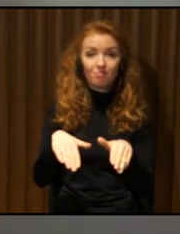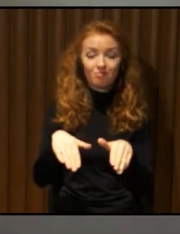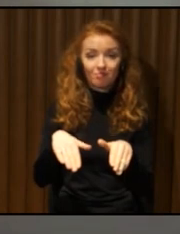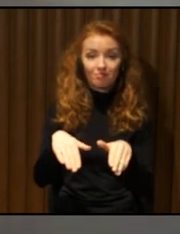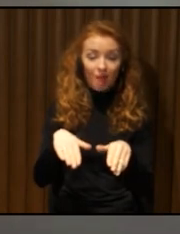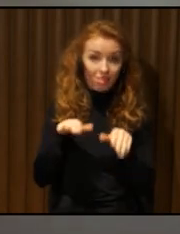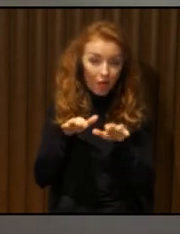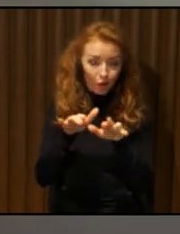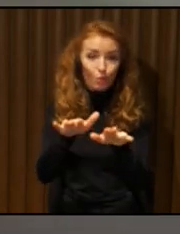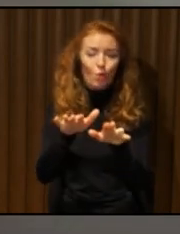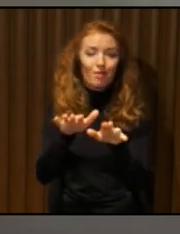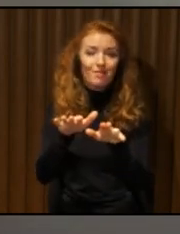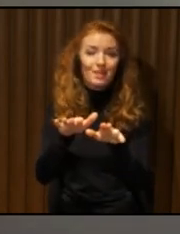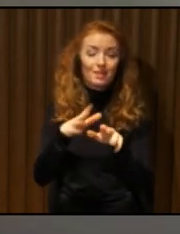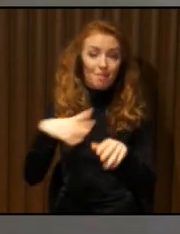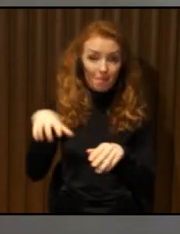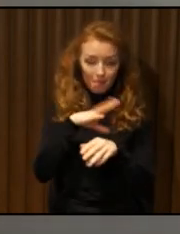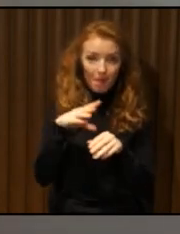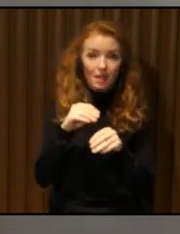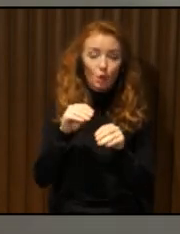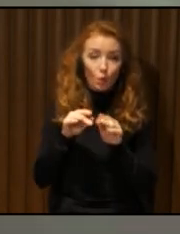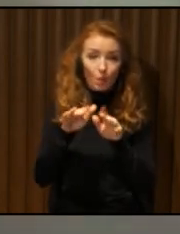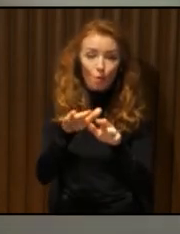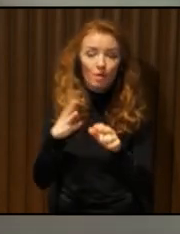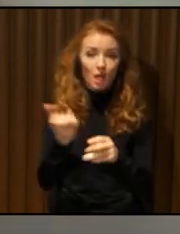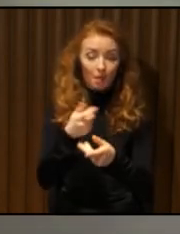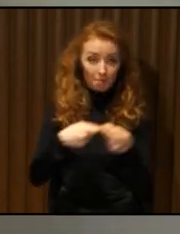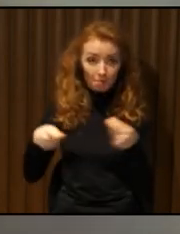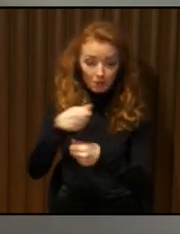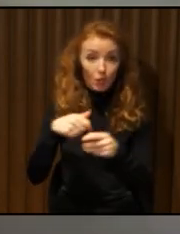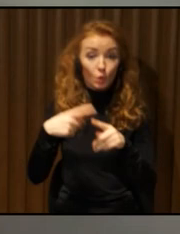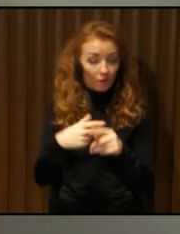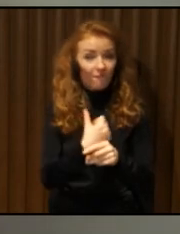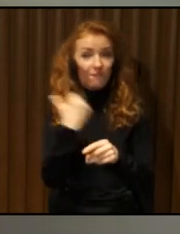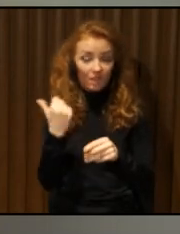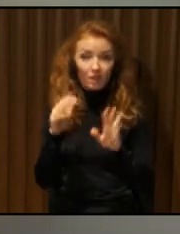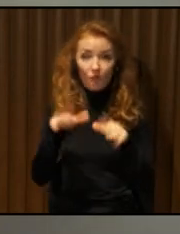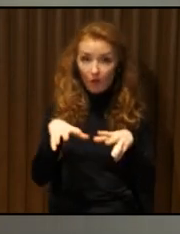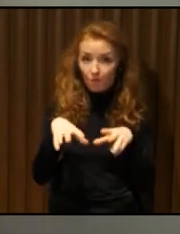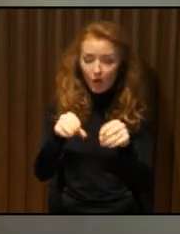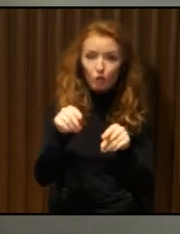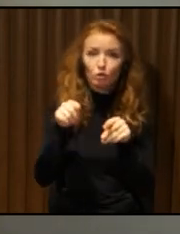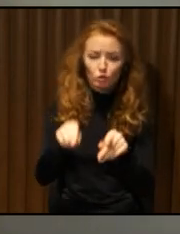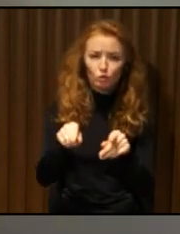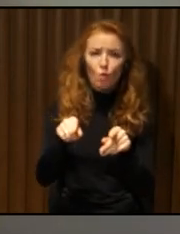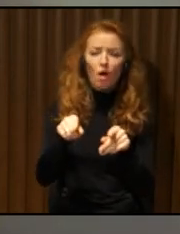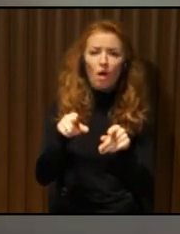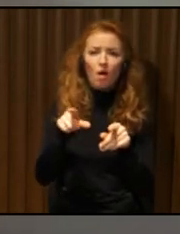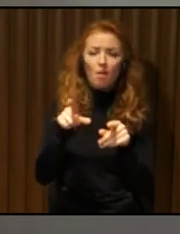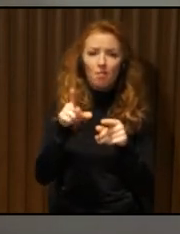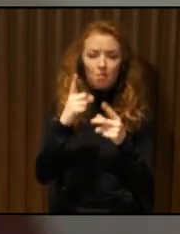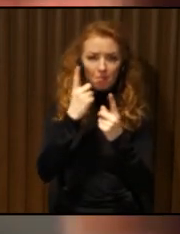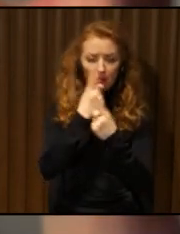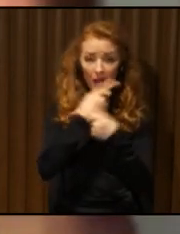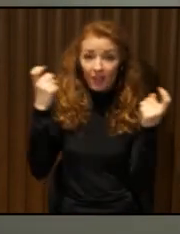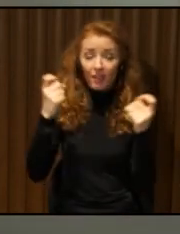for us as well. I mean, we do business, but it makes us proud if a client of us wants to continue and take